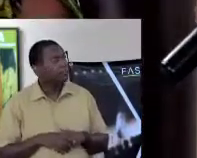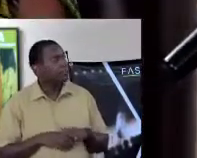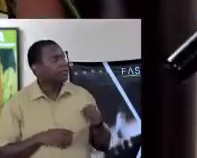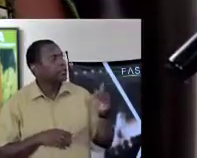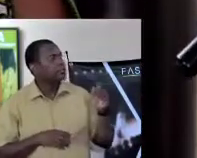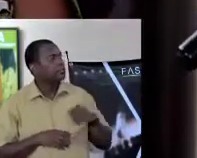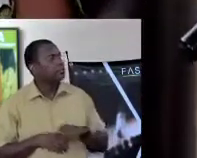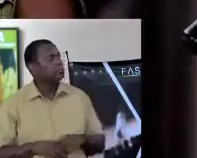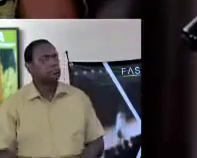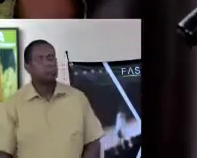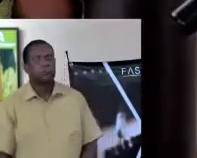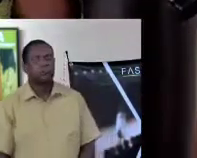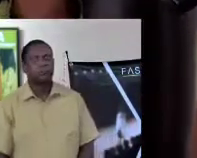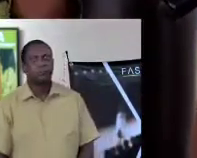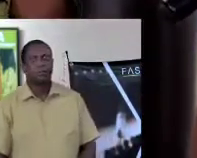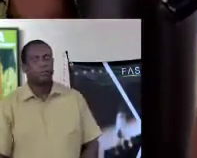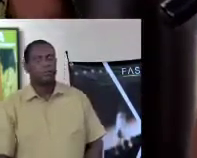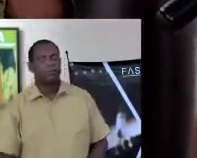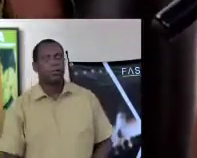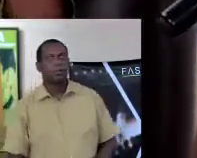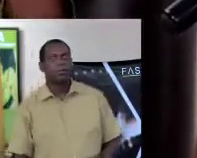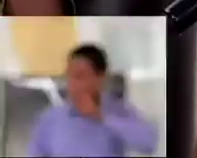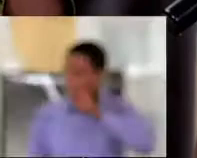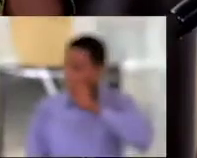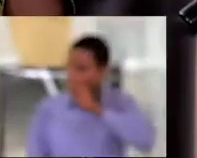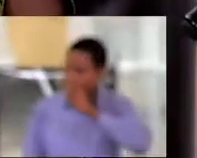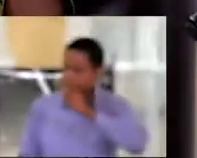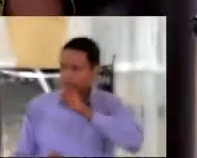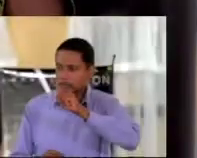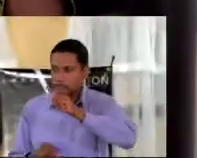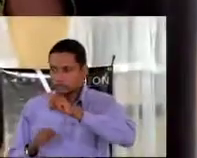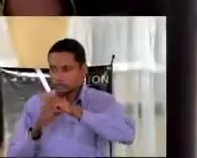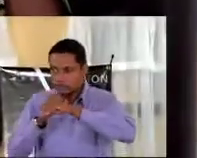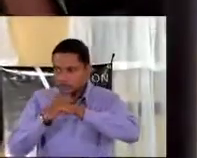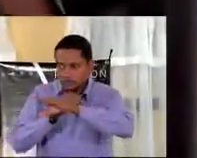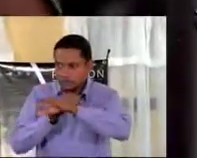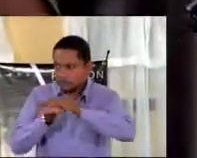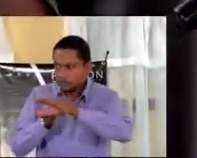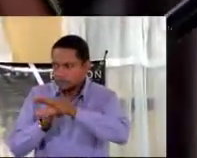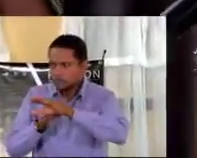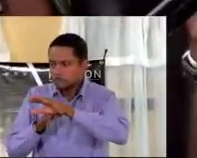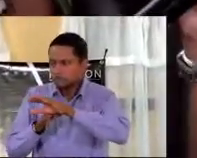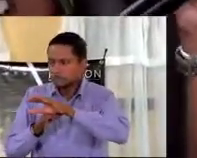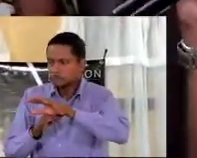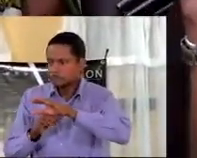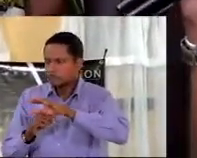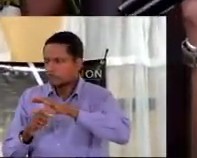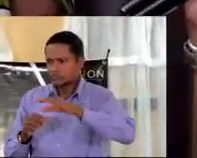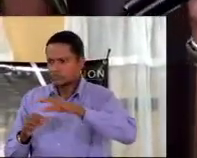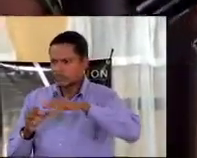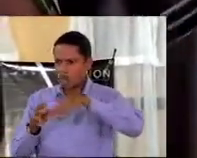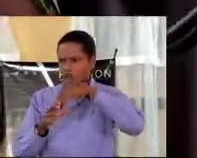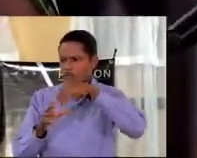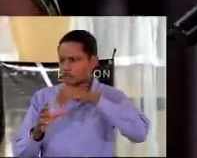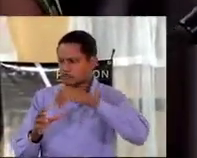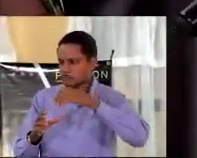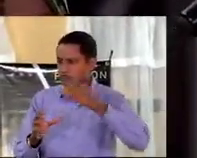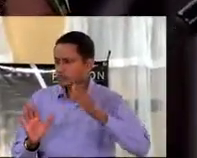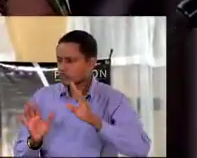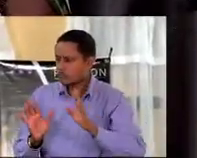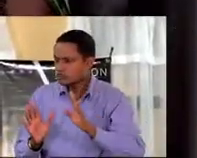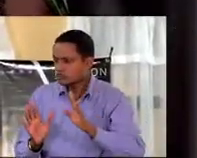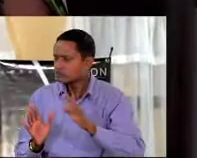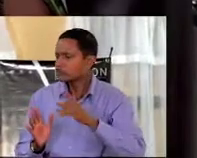not exclude the local market. That could never be the conversation. That should never be the conversation. Absolutely